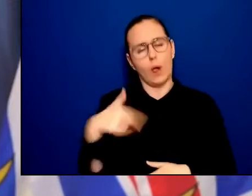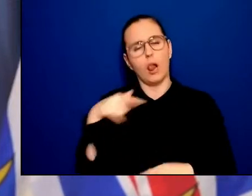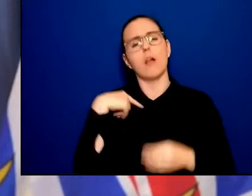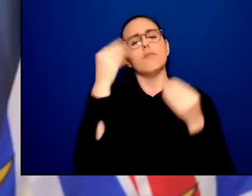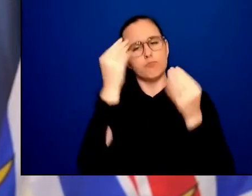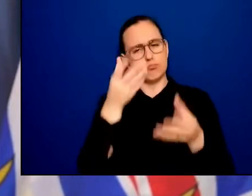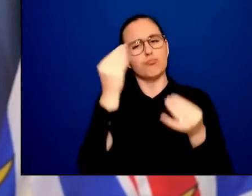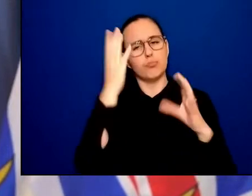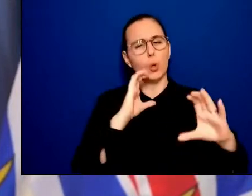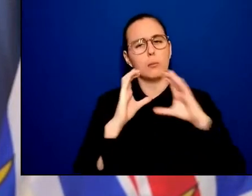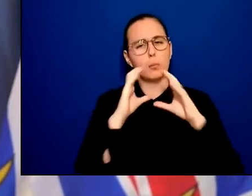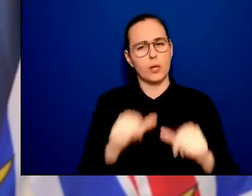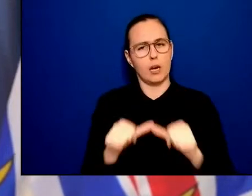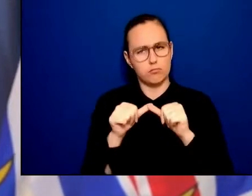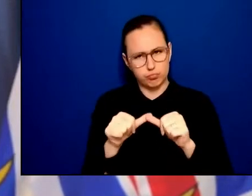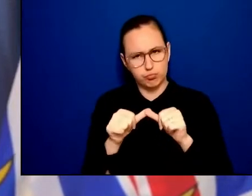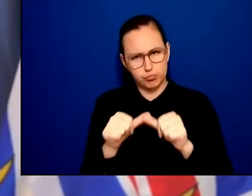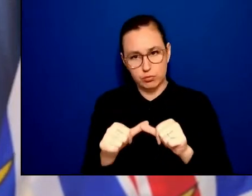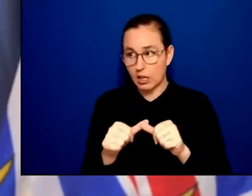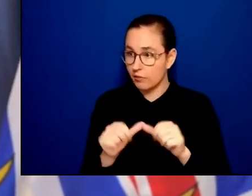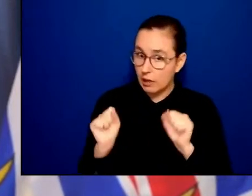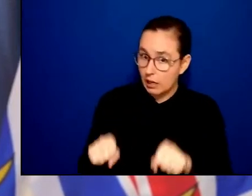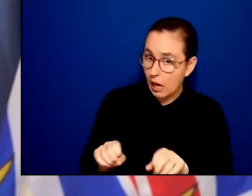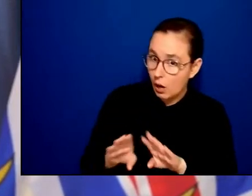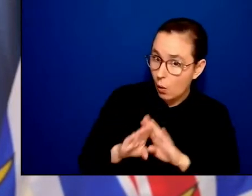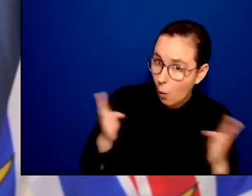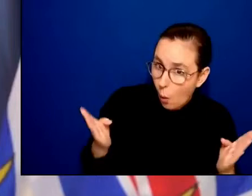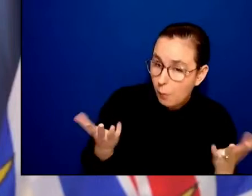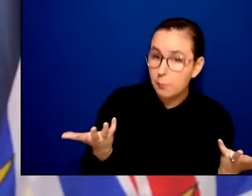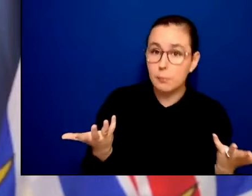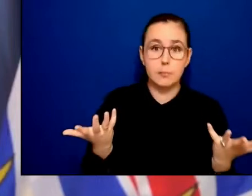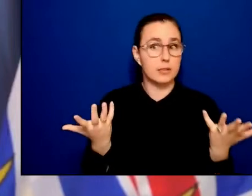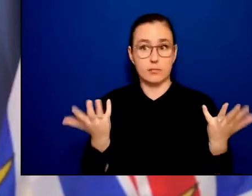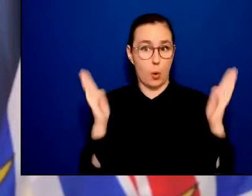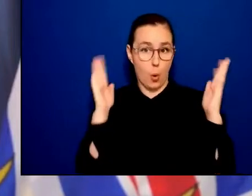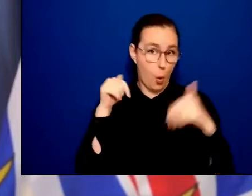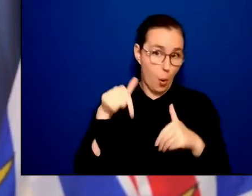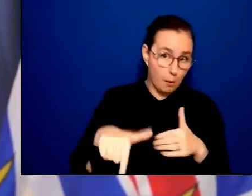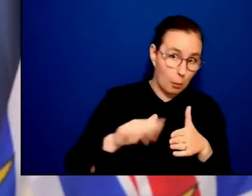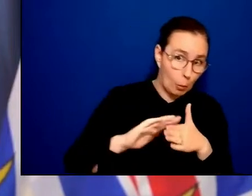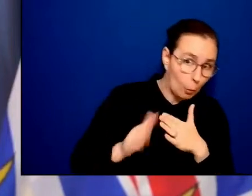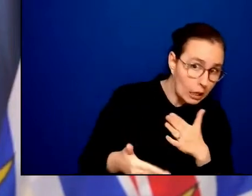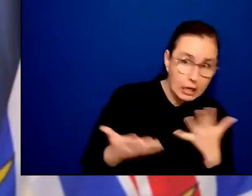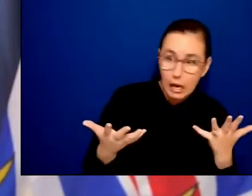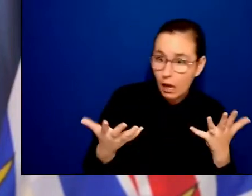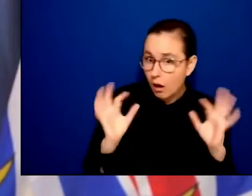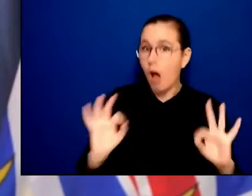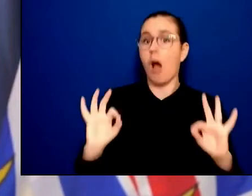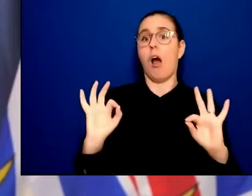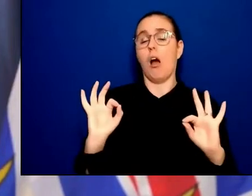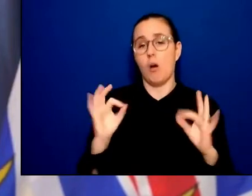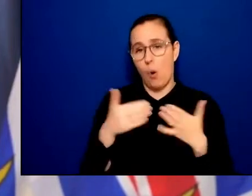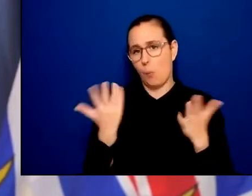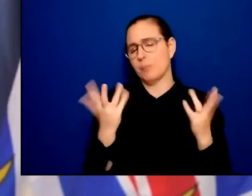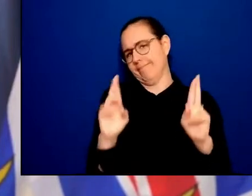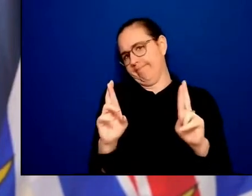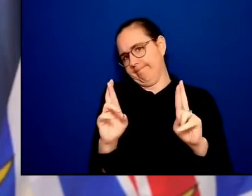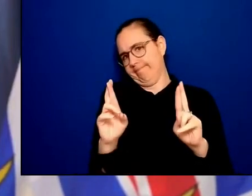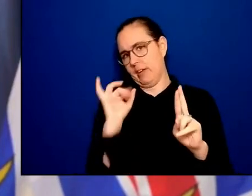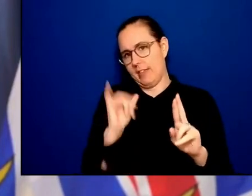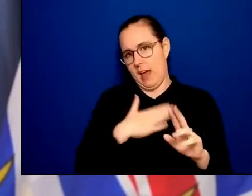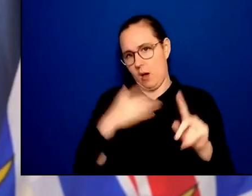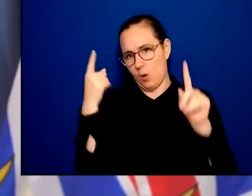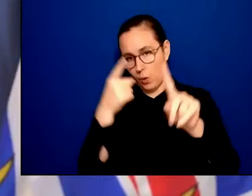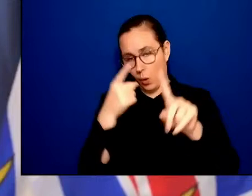can be reopened by the end of the weekend. We're also working with Transport Canada to reestablish supply chains for